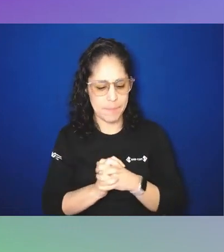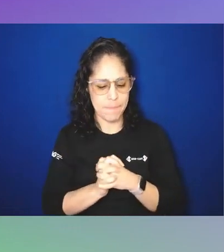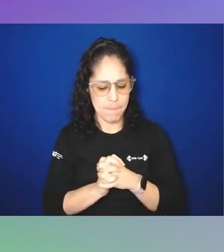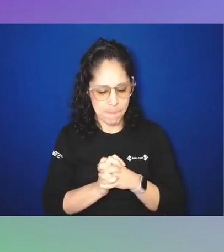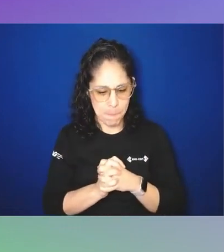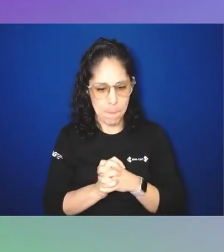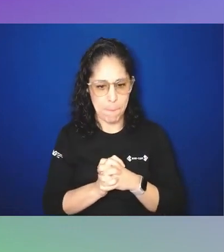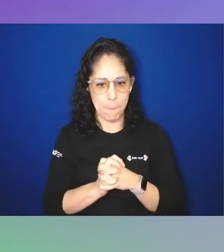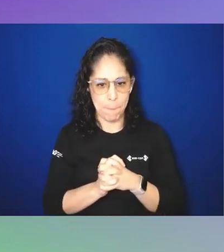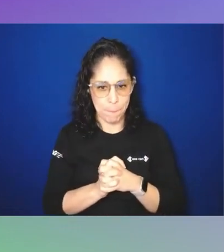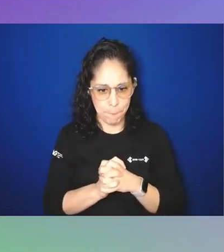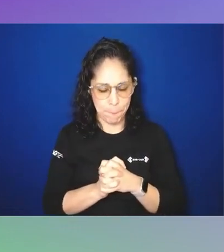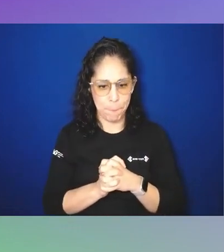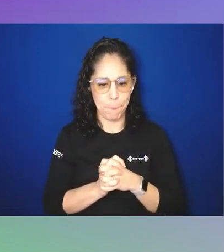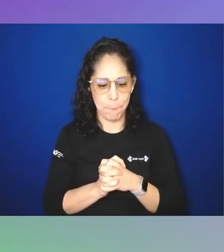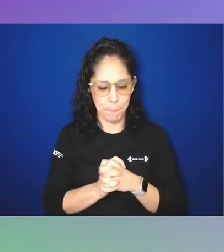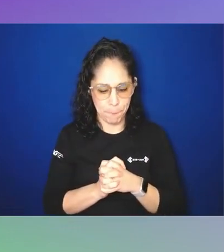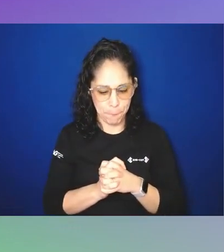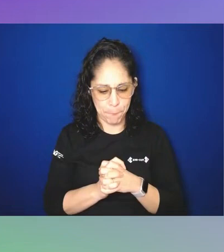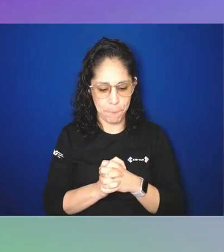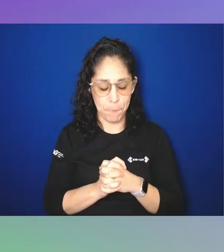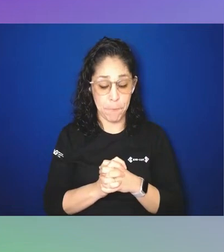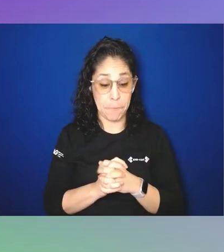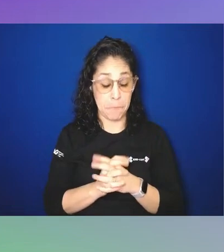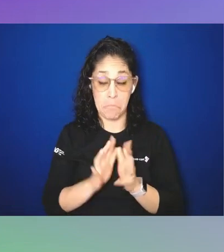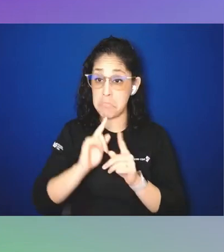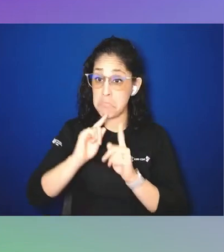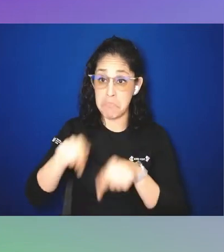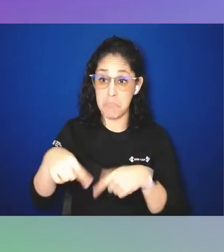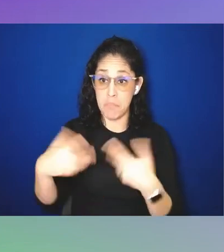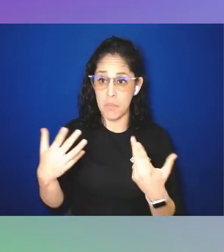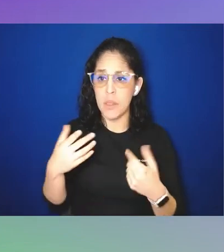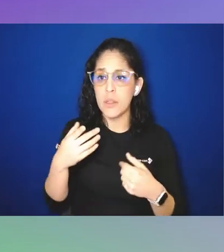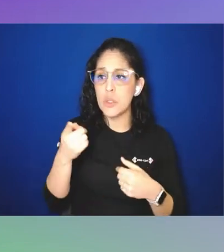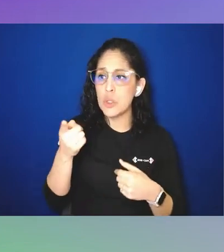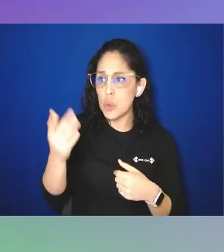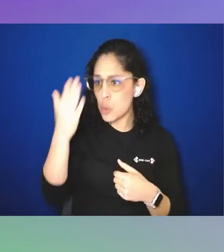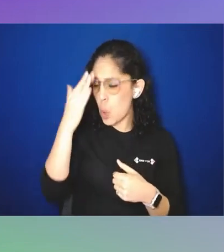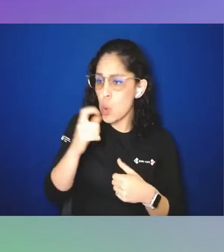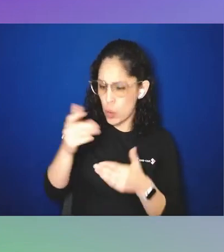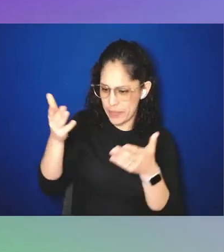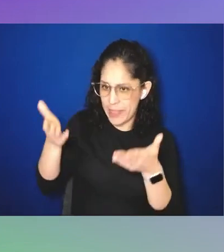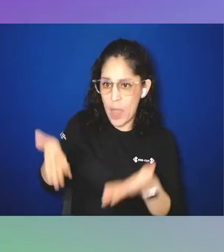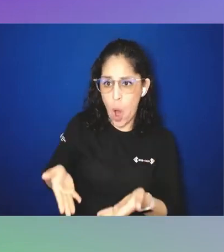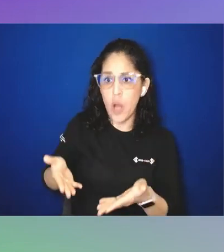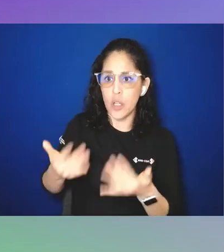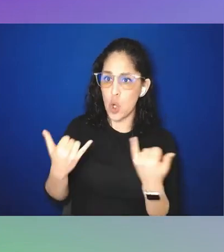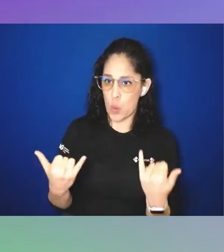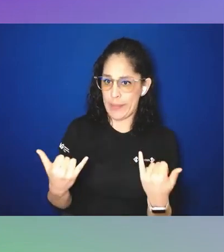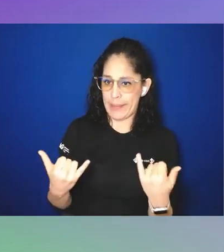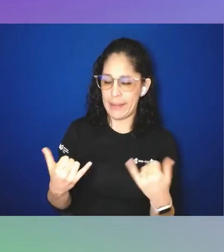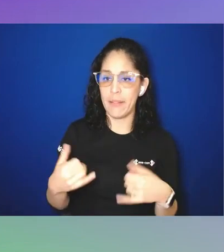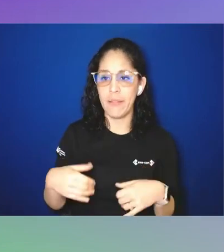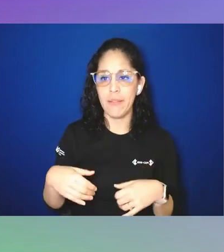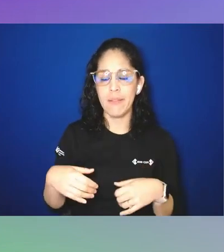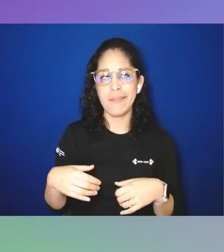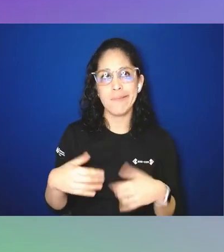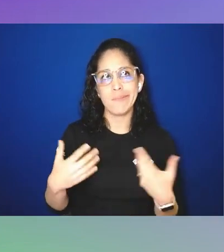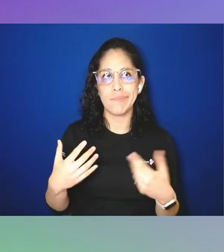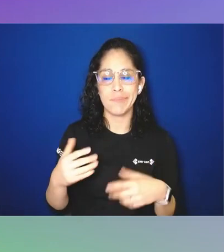I mean, I guess I would say you know who they are currently. I mean, the classic one